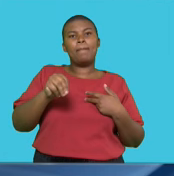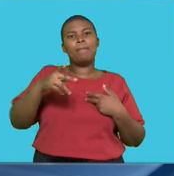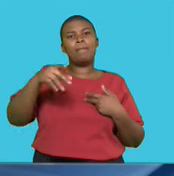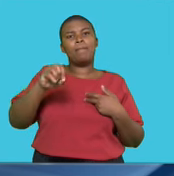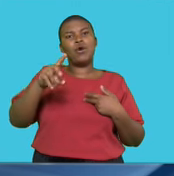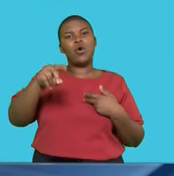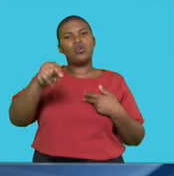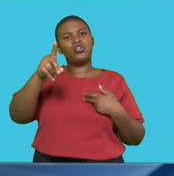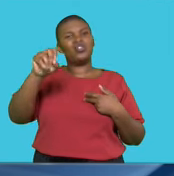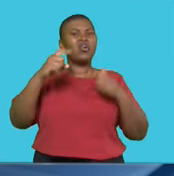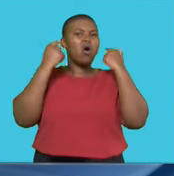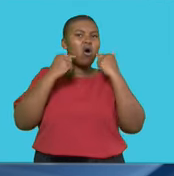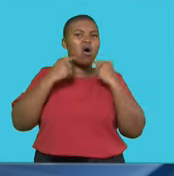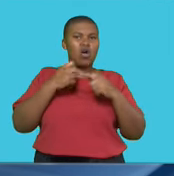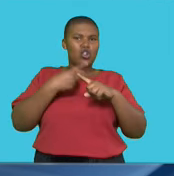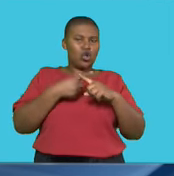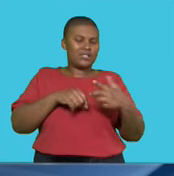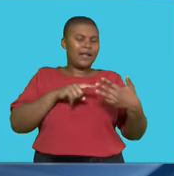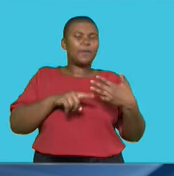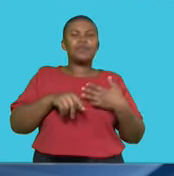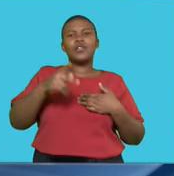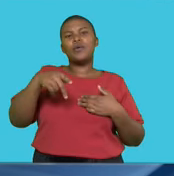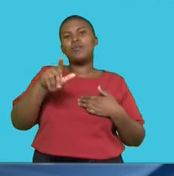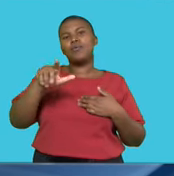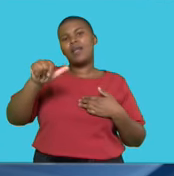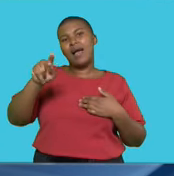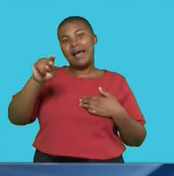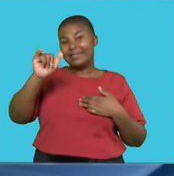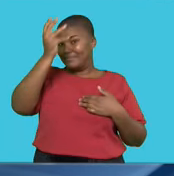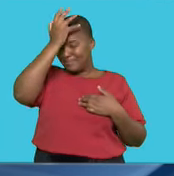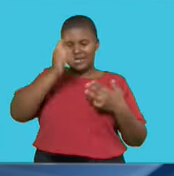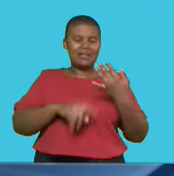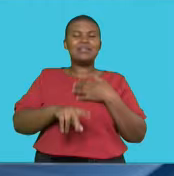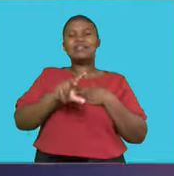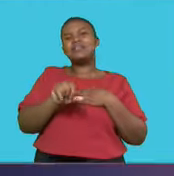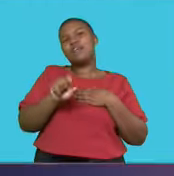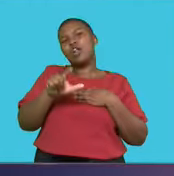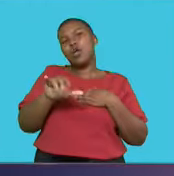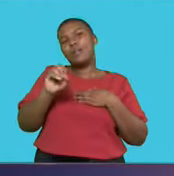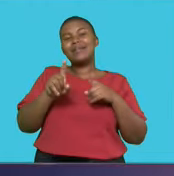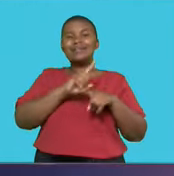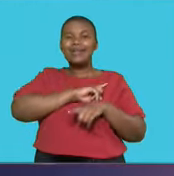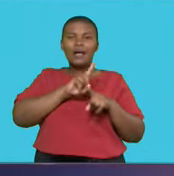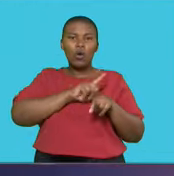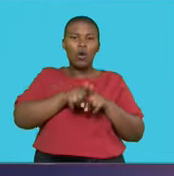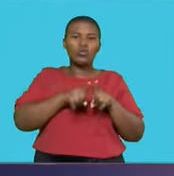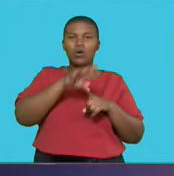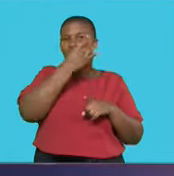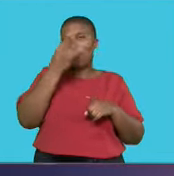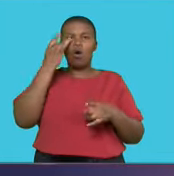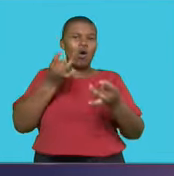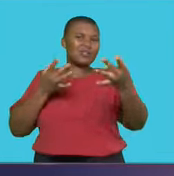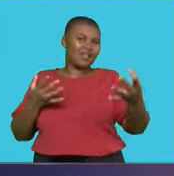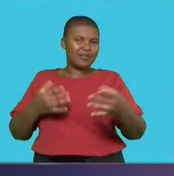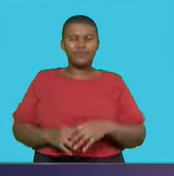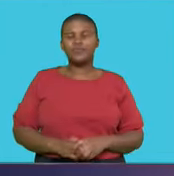be recognized, and isiPulane and Slobedi, and the languages of Khoisan. Lamaqembu mabili abesenxusa